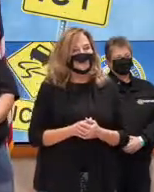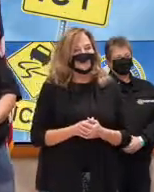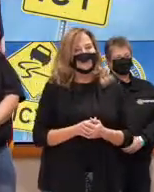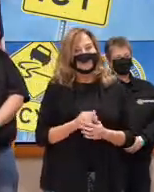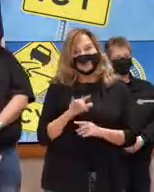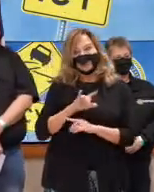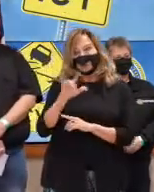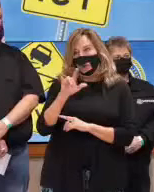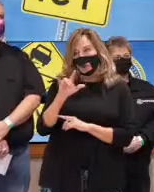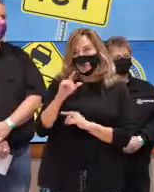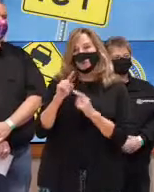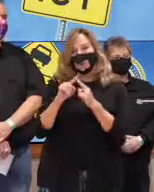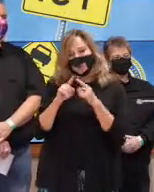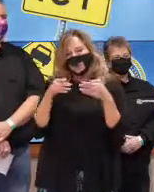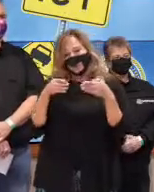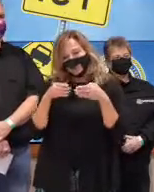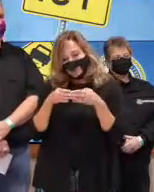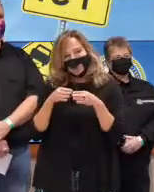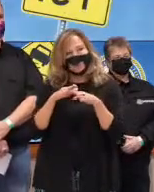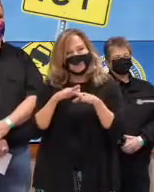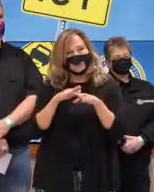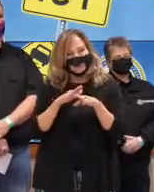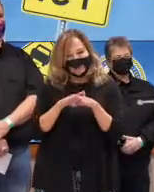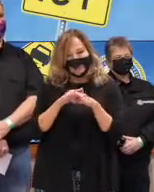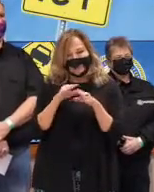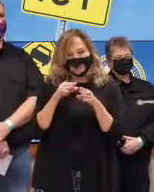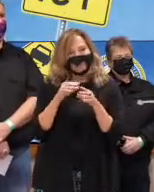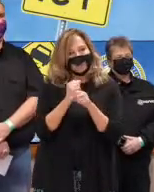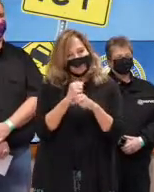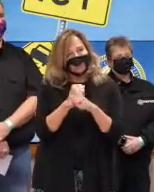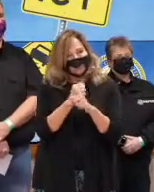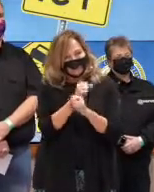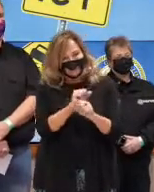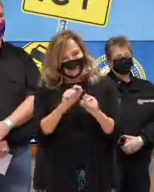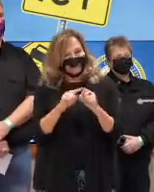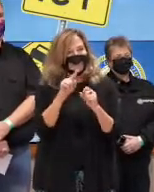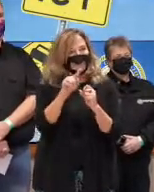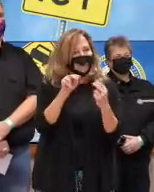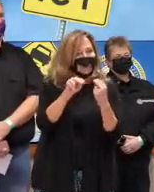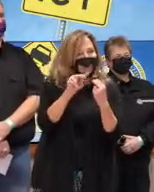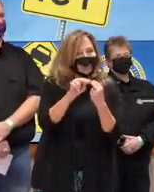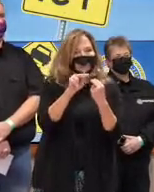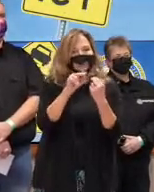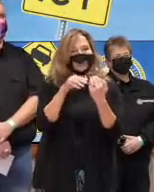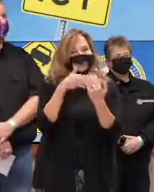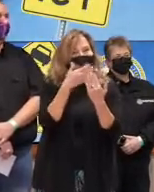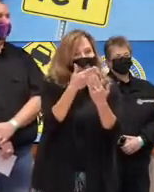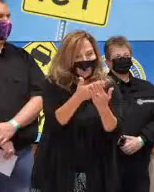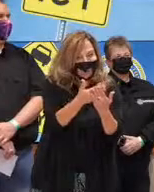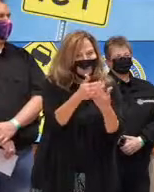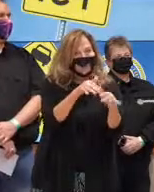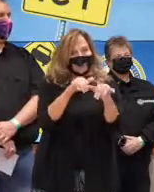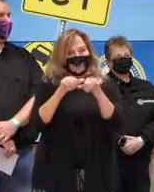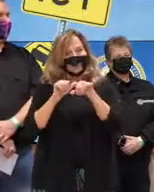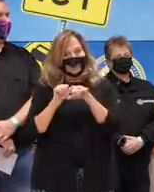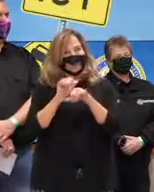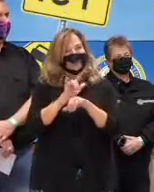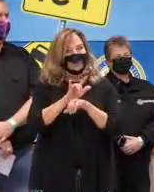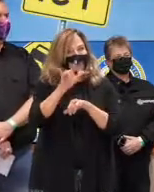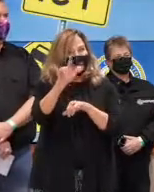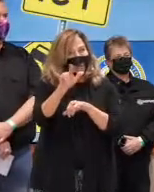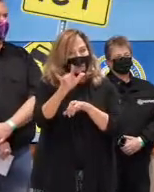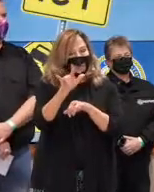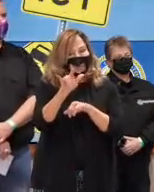focusing on the roads leading to and from the airports. Want to make sure that there's no icing